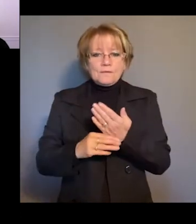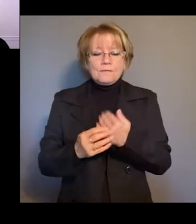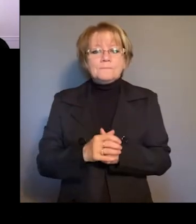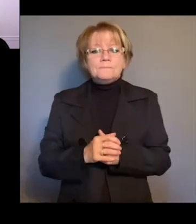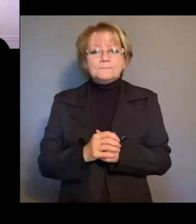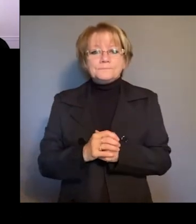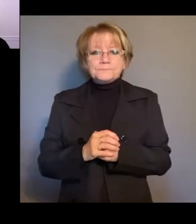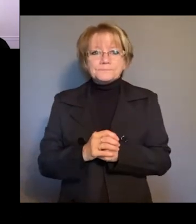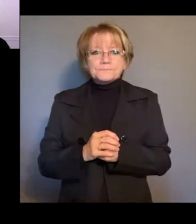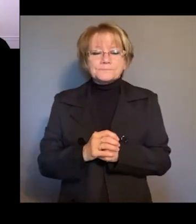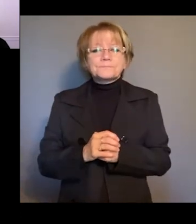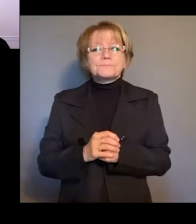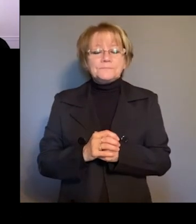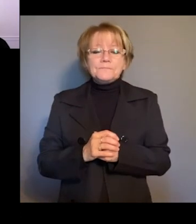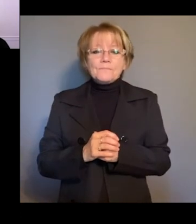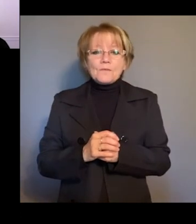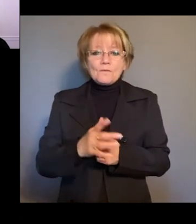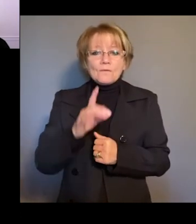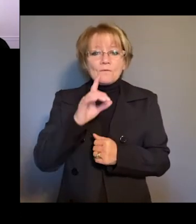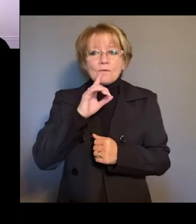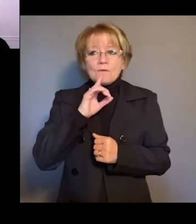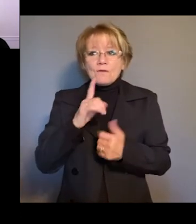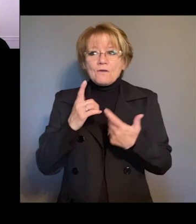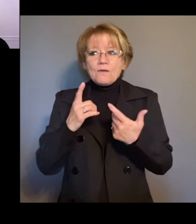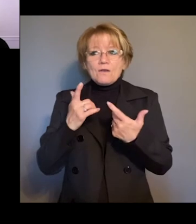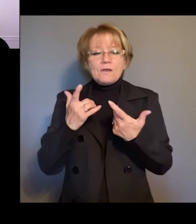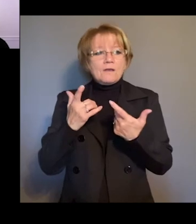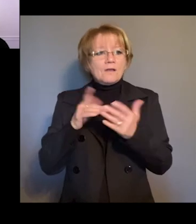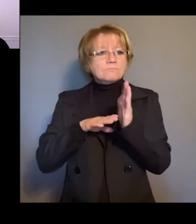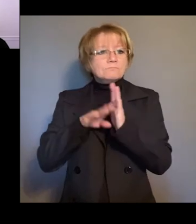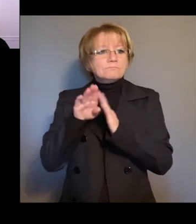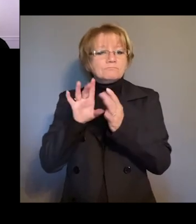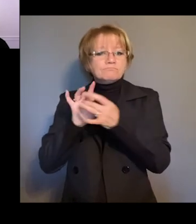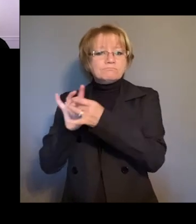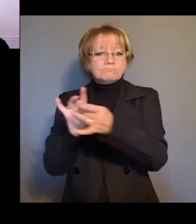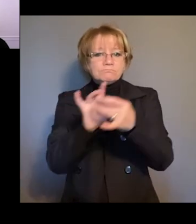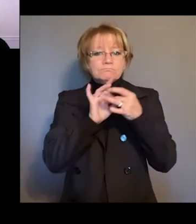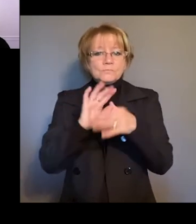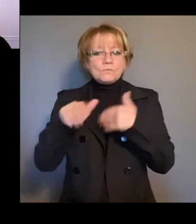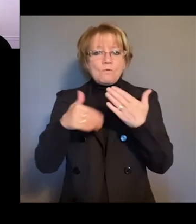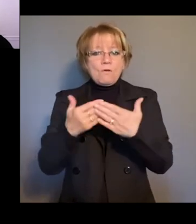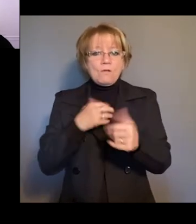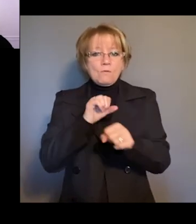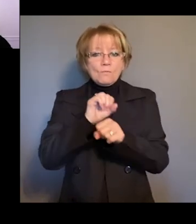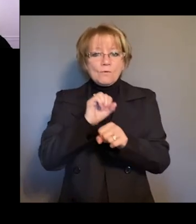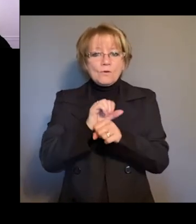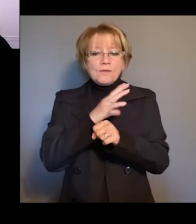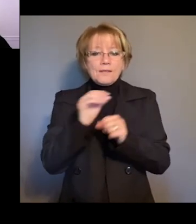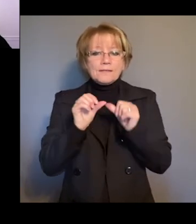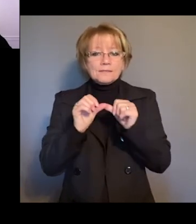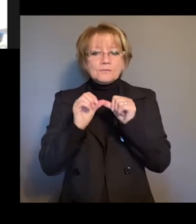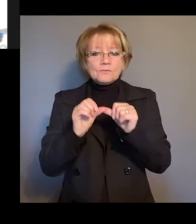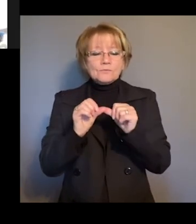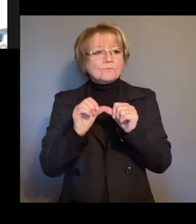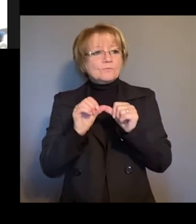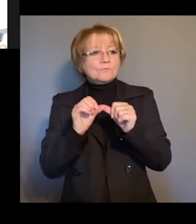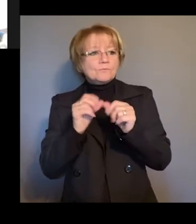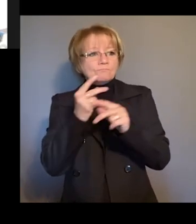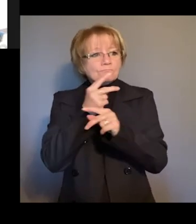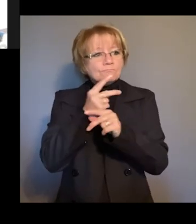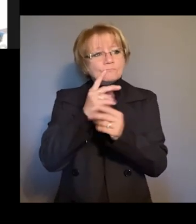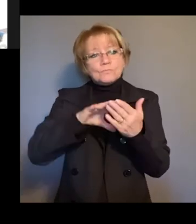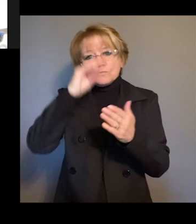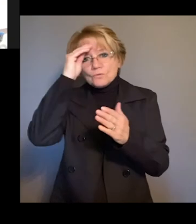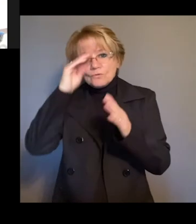these, we're building a linkage between all of our work and continuing to build and understanding how to bridge gaps in